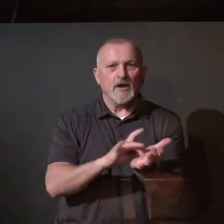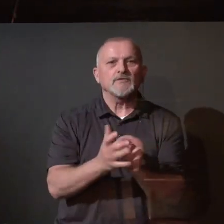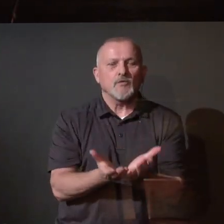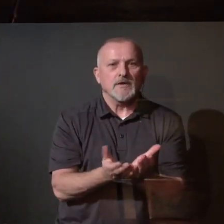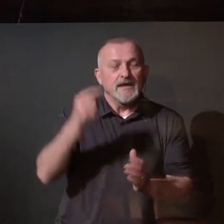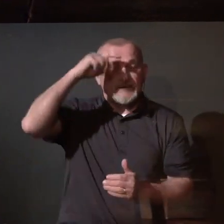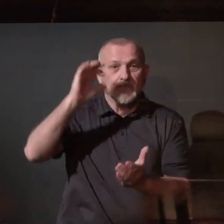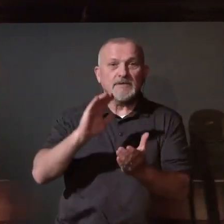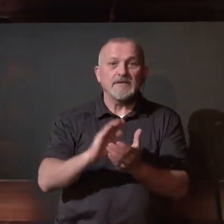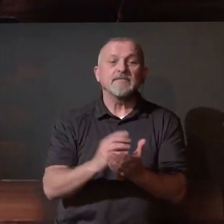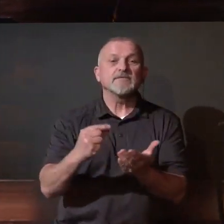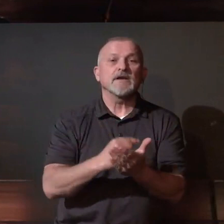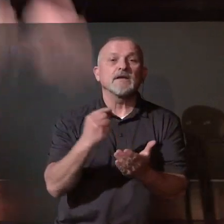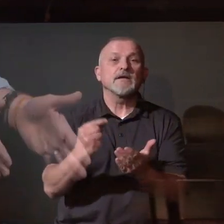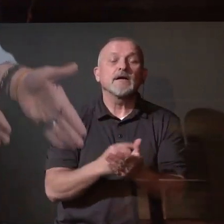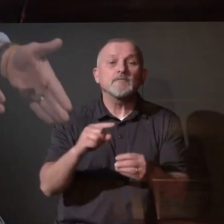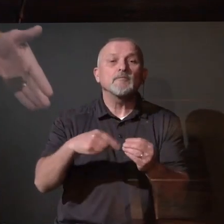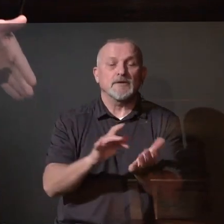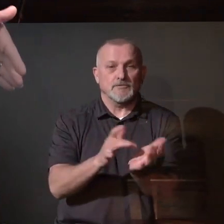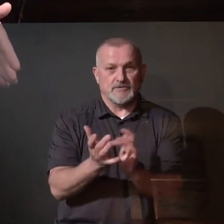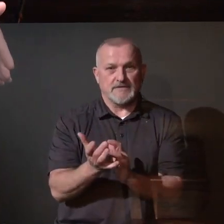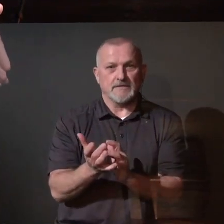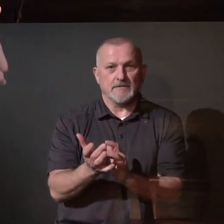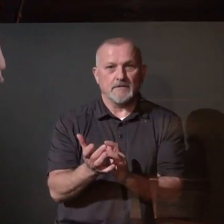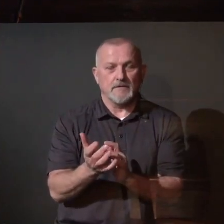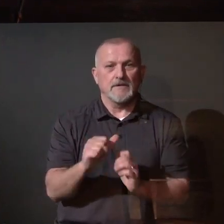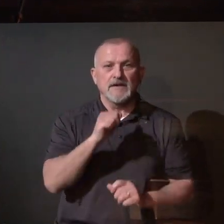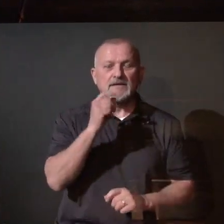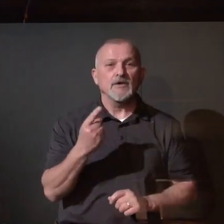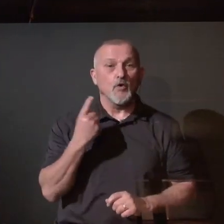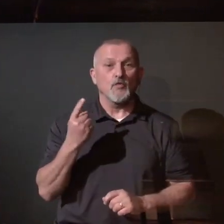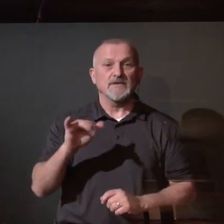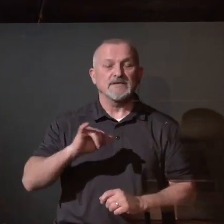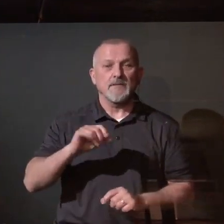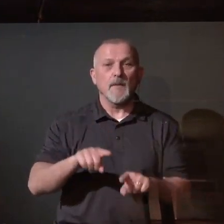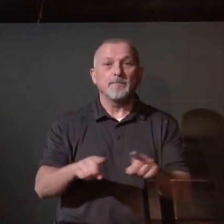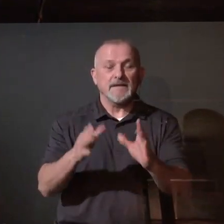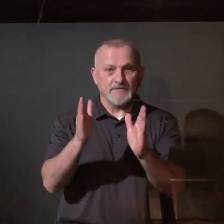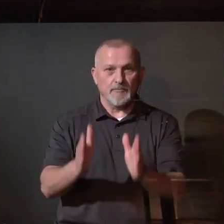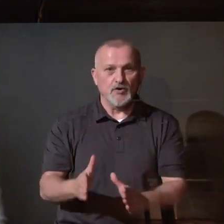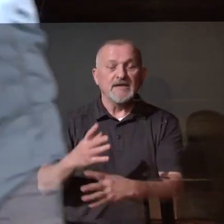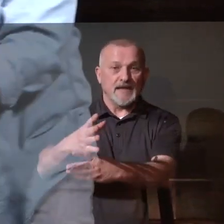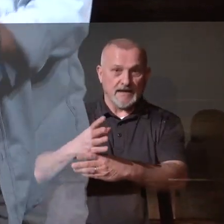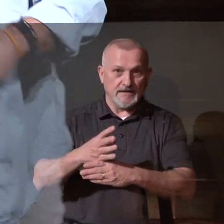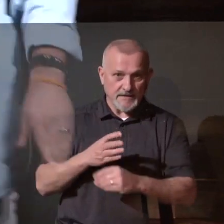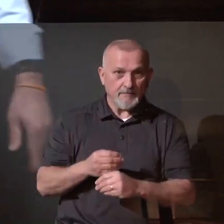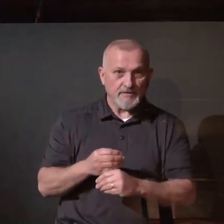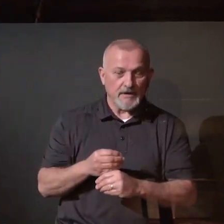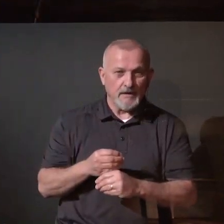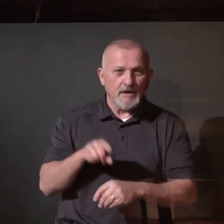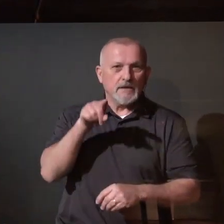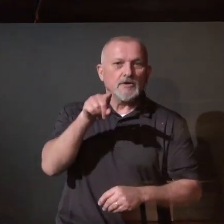That believes in the gospel of Jesus. Not just that, but it's someone who embraces that to the point that